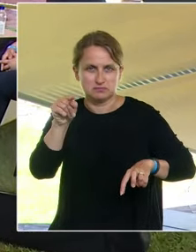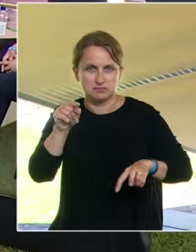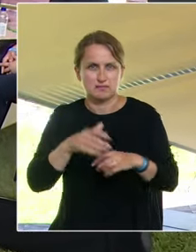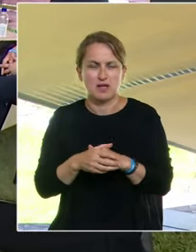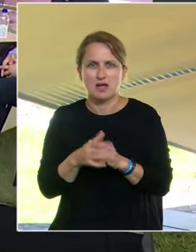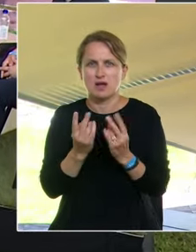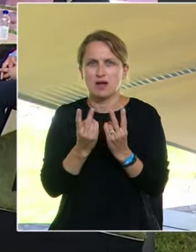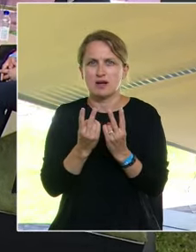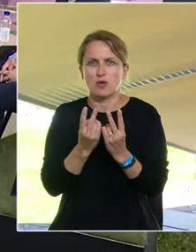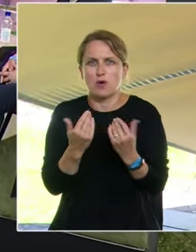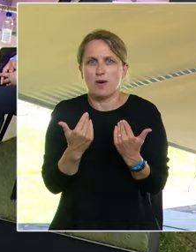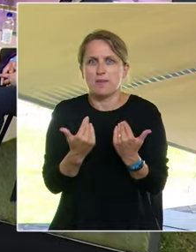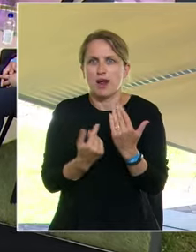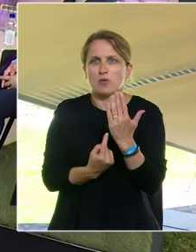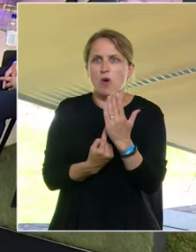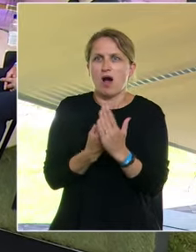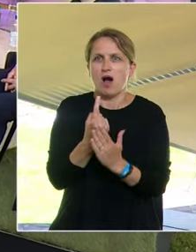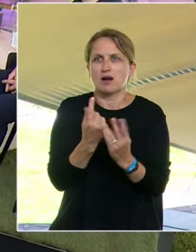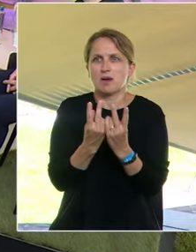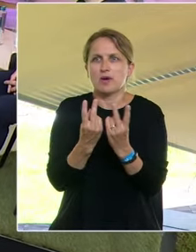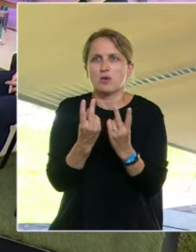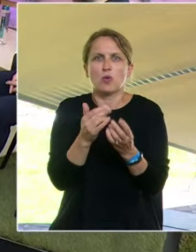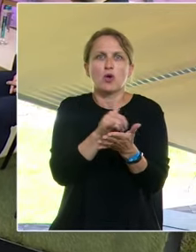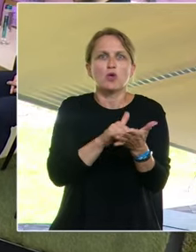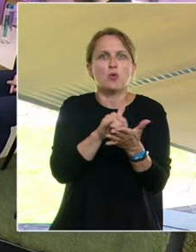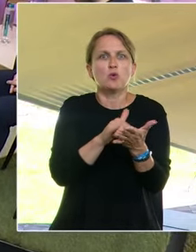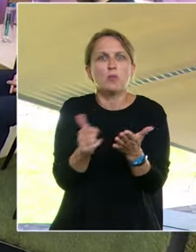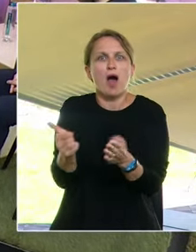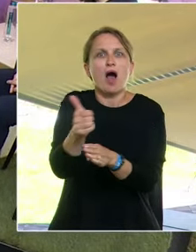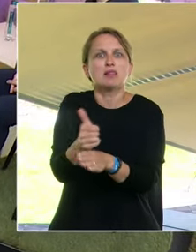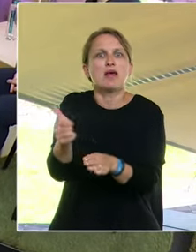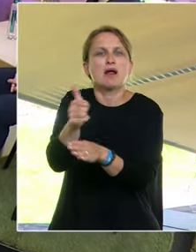of studying right now the, so to speak, YouTube alternatives that are emerging,